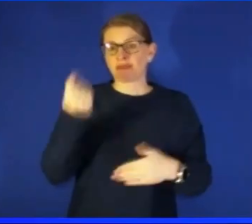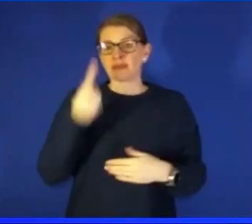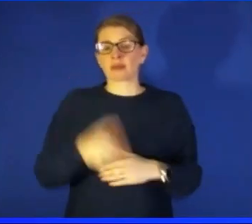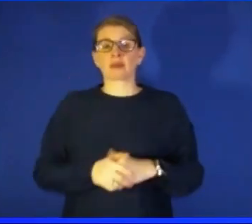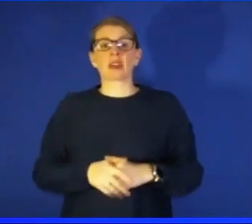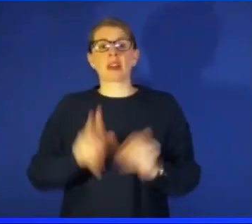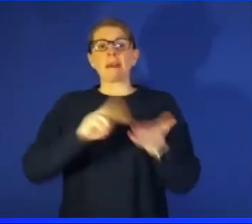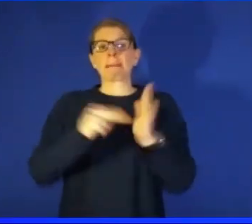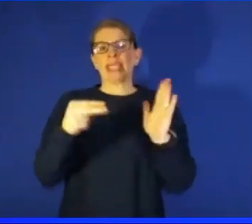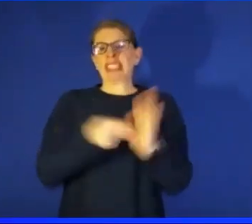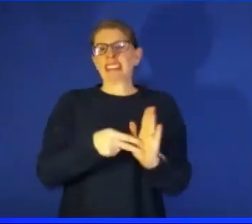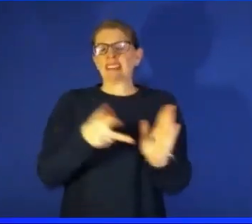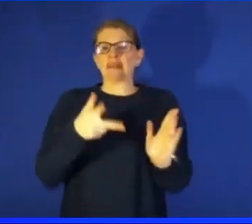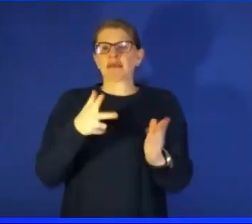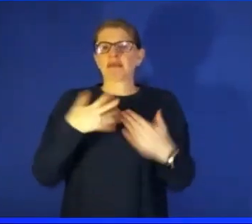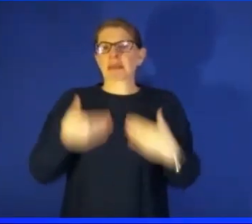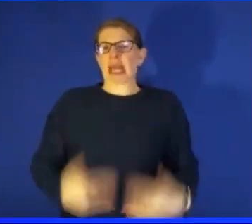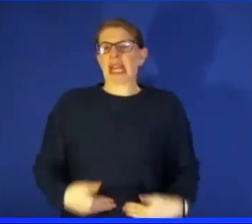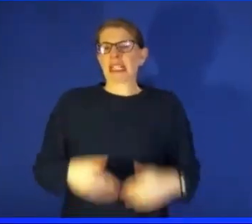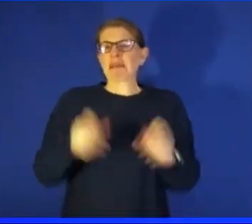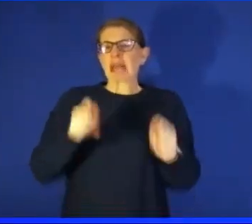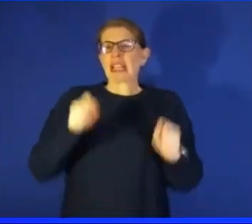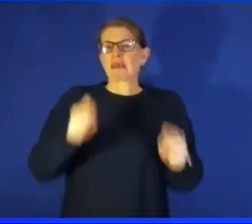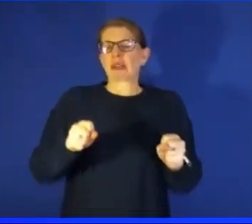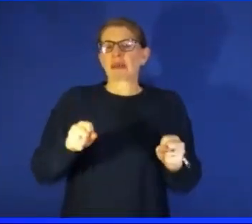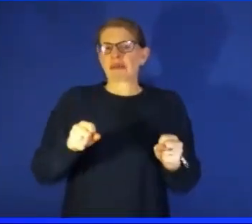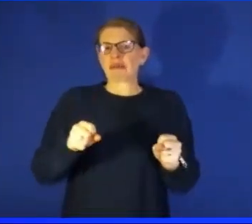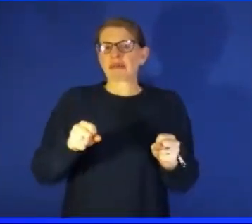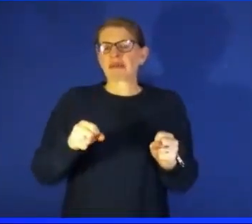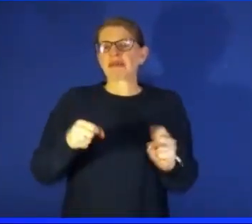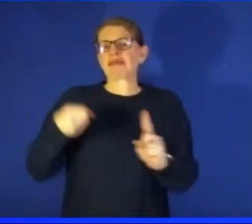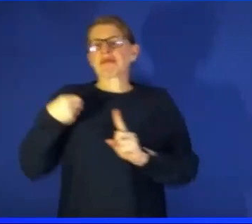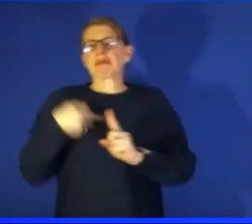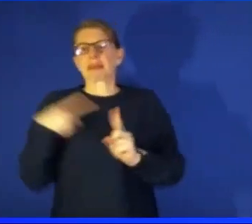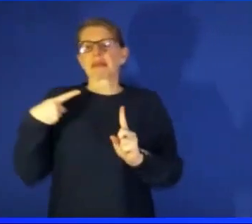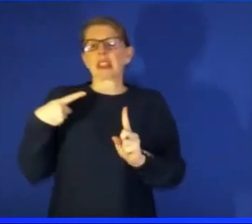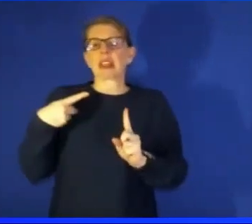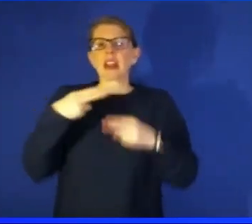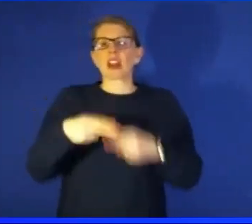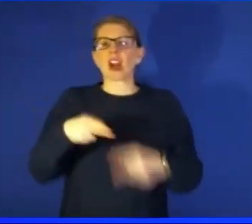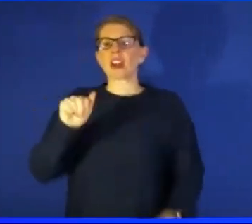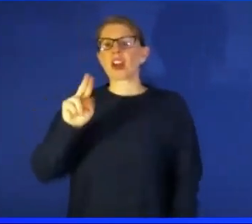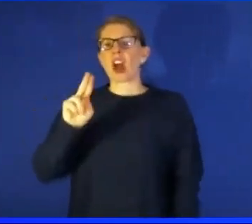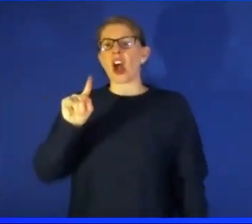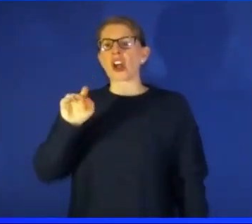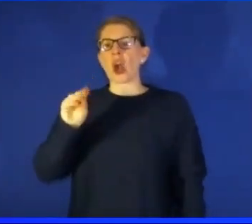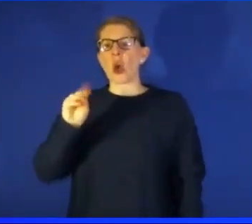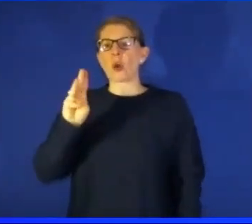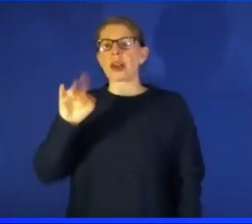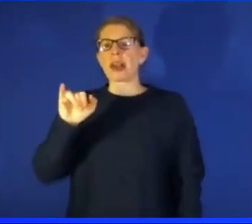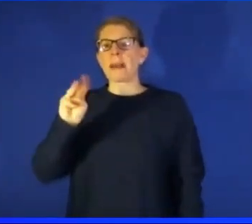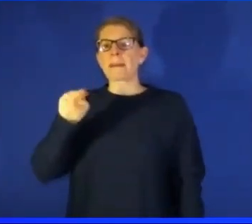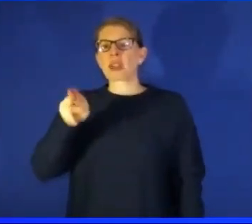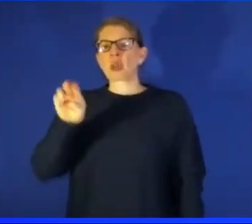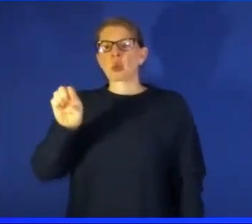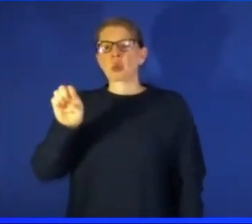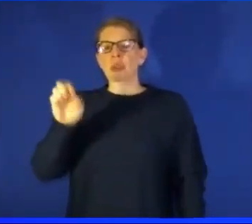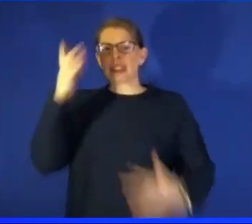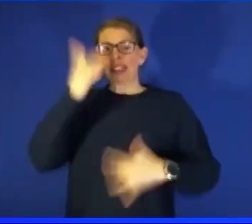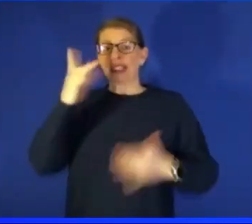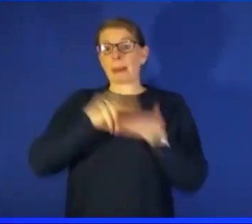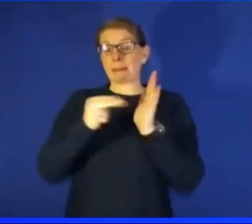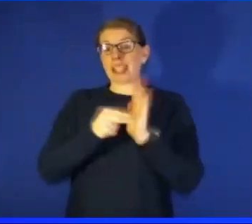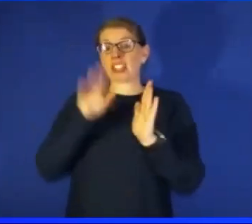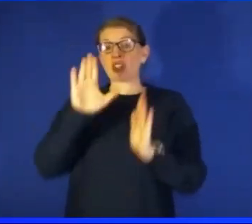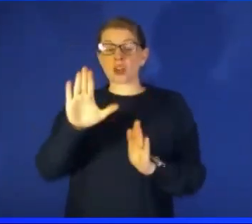predisposition to it, and then kind of some environmental factors can trigger it. It's called an autoimmune disease. So your own body will attack your